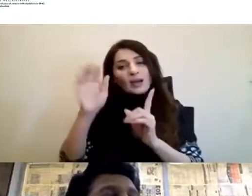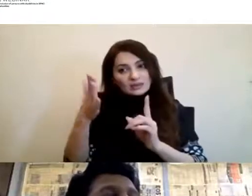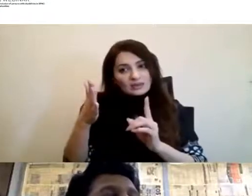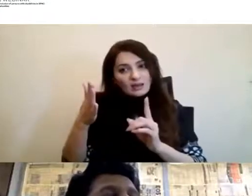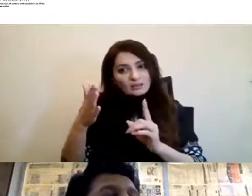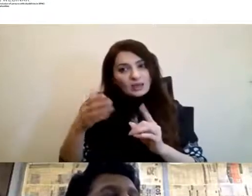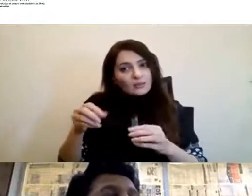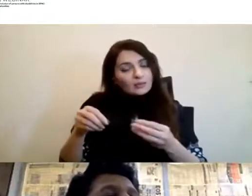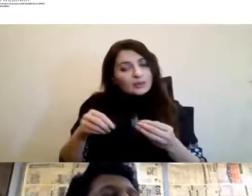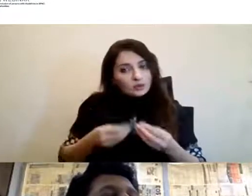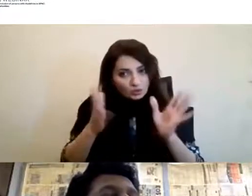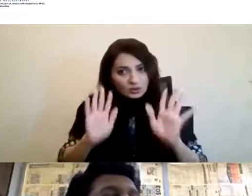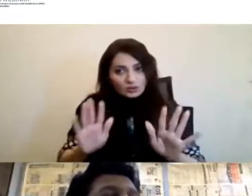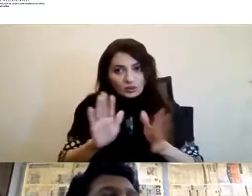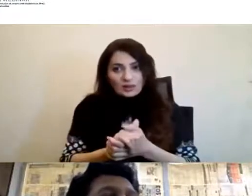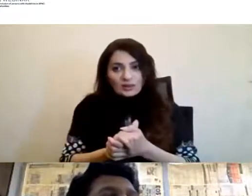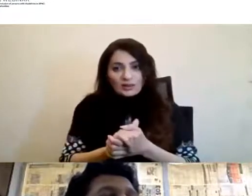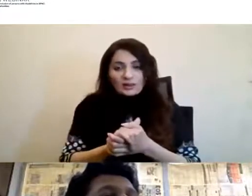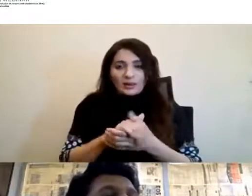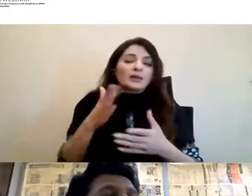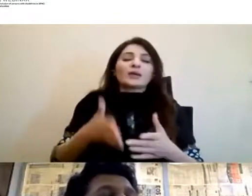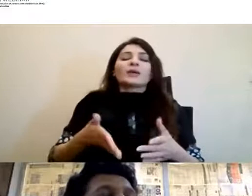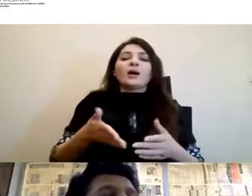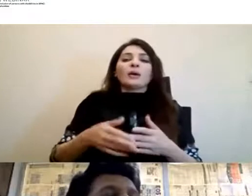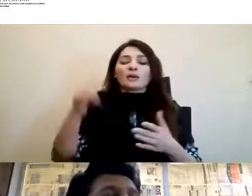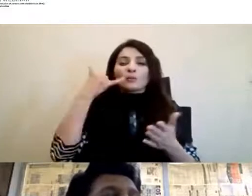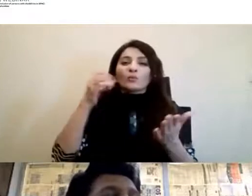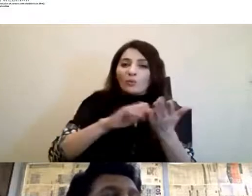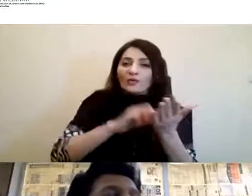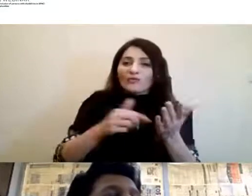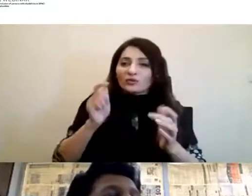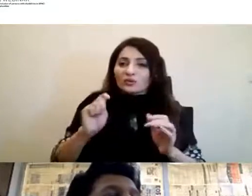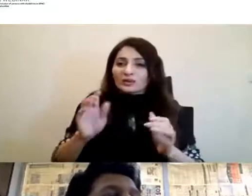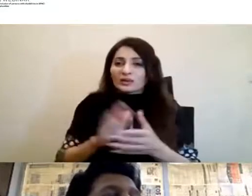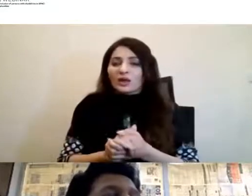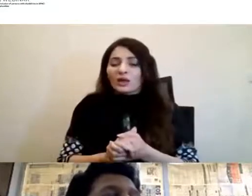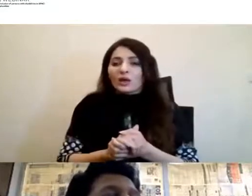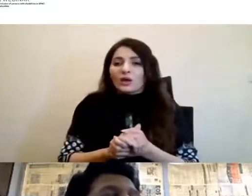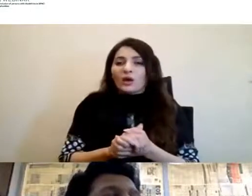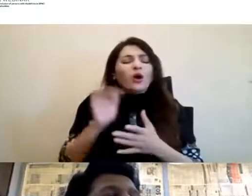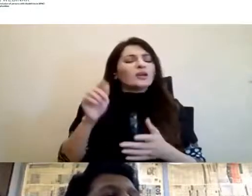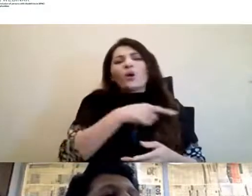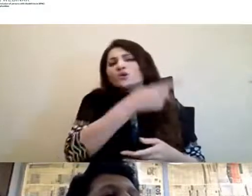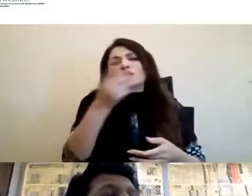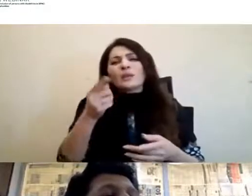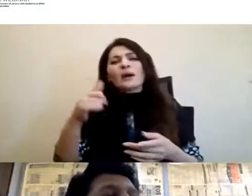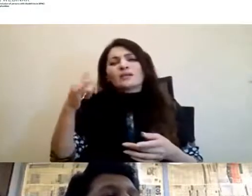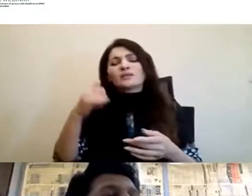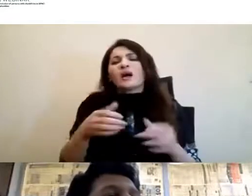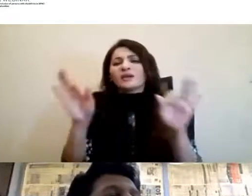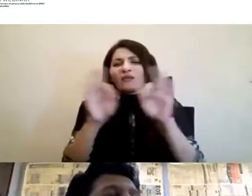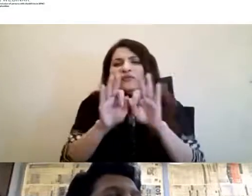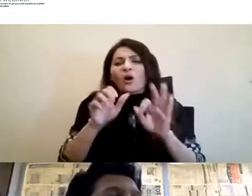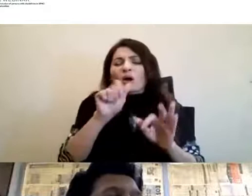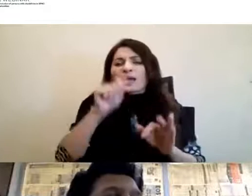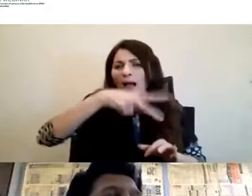users can utilize mobile phones and communicate to anyone generally who doesn't have the mobile DeafTalk application or do